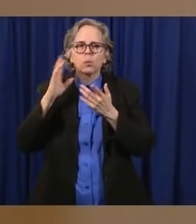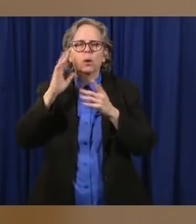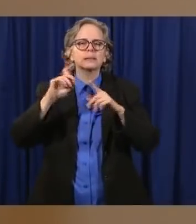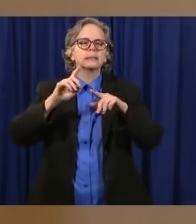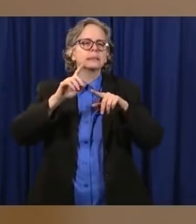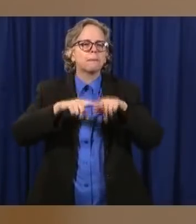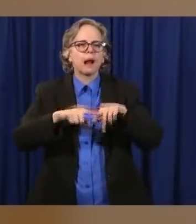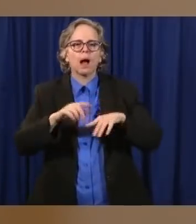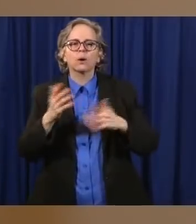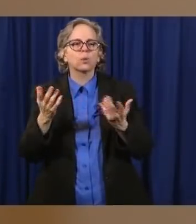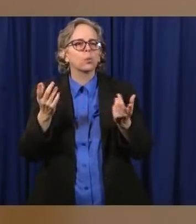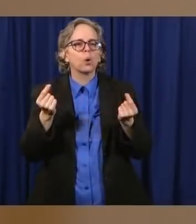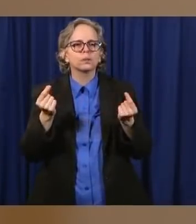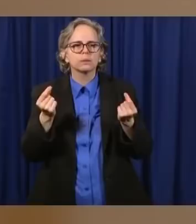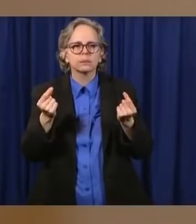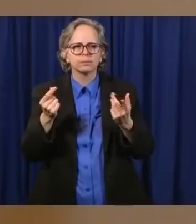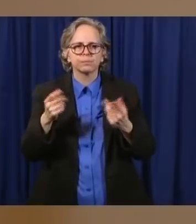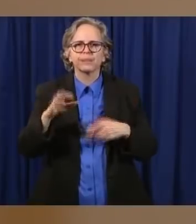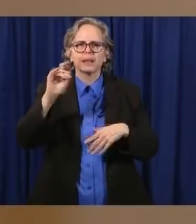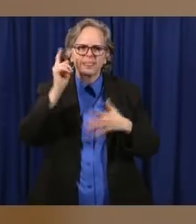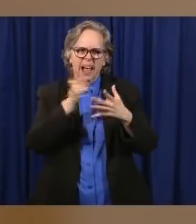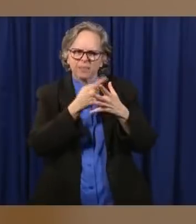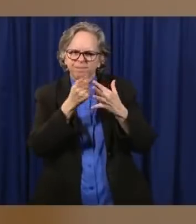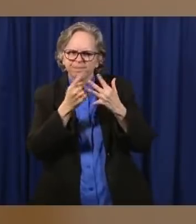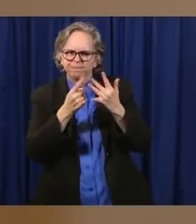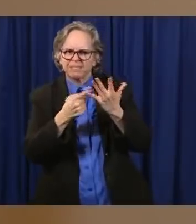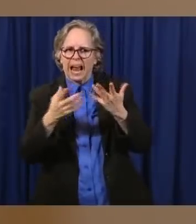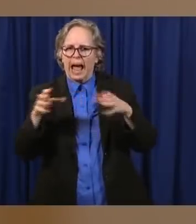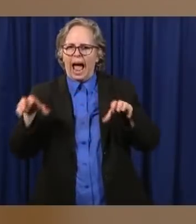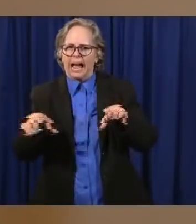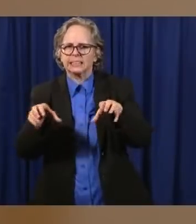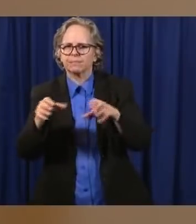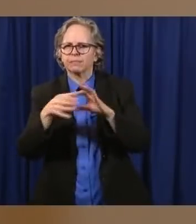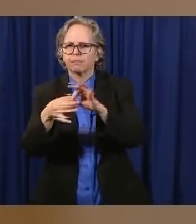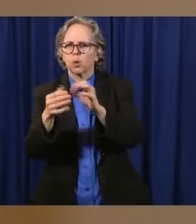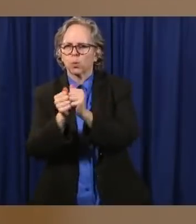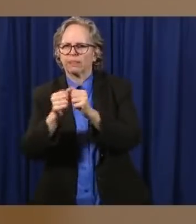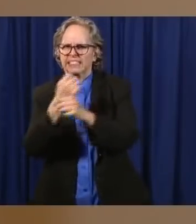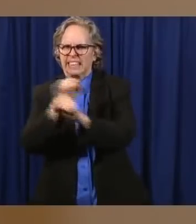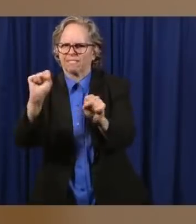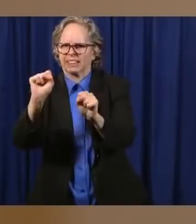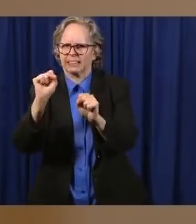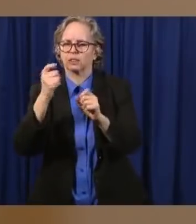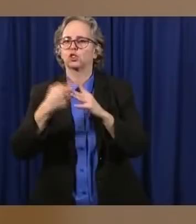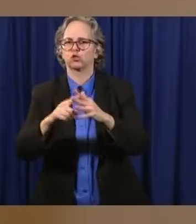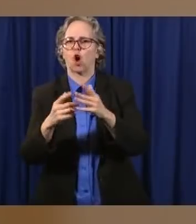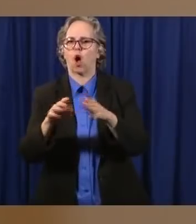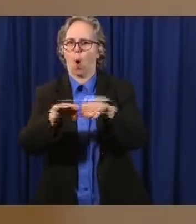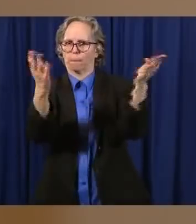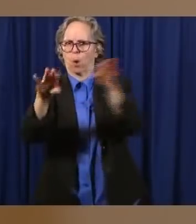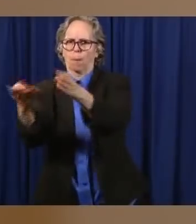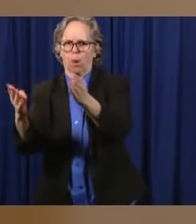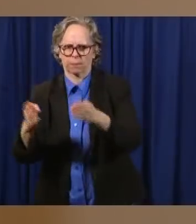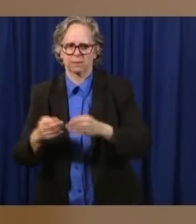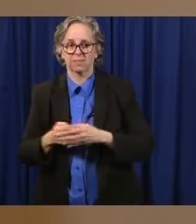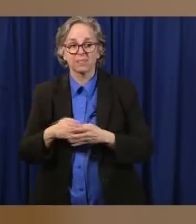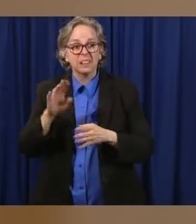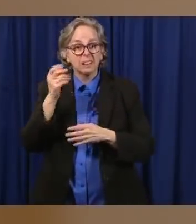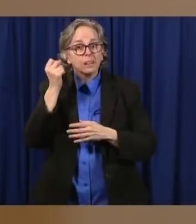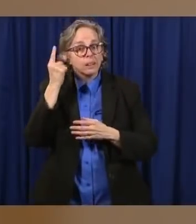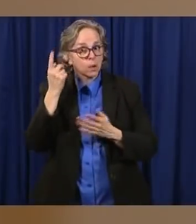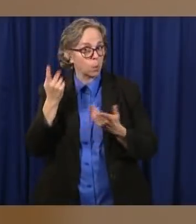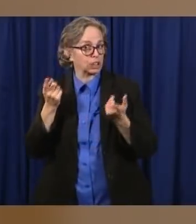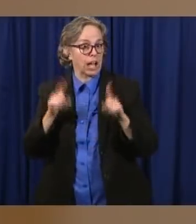What I do think will happen is that more at the local level, we will see these outbreaks, but we'll also